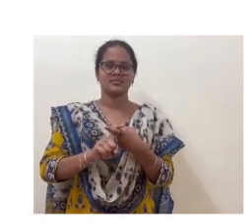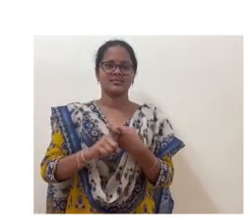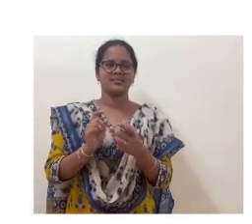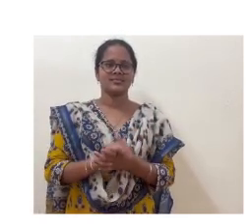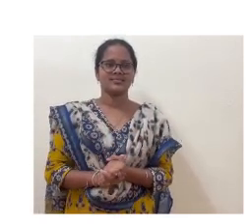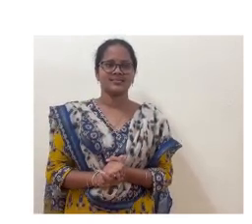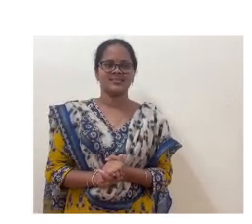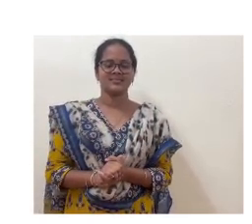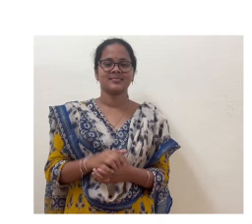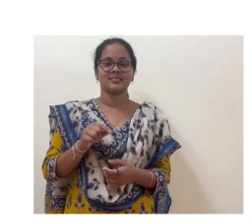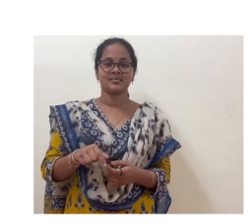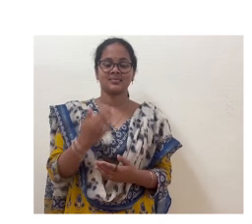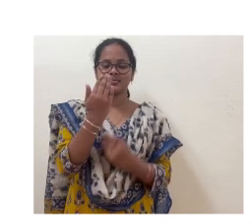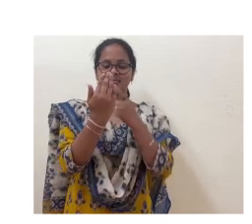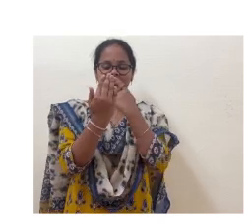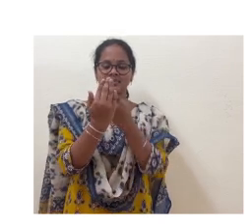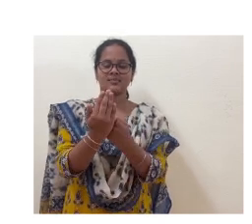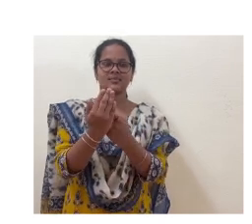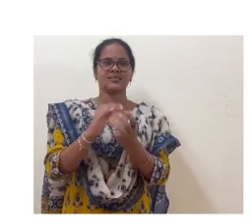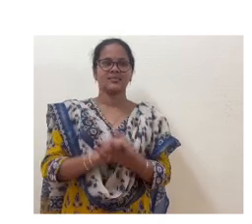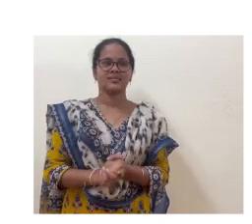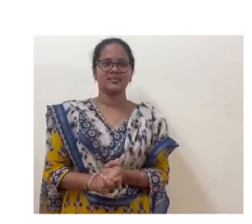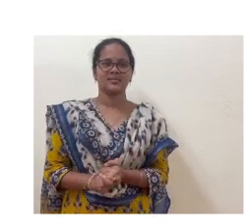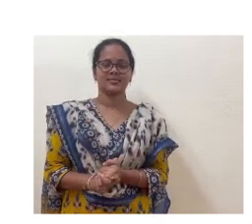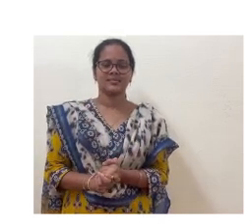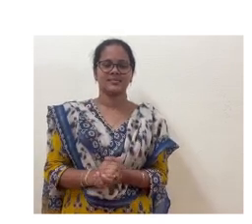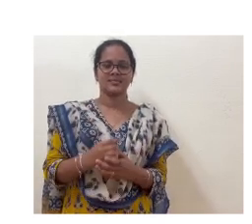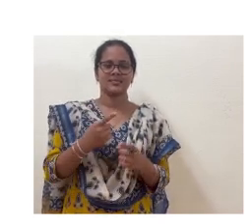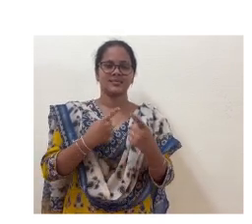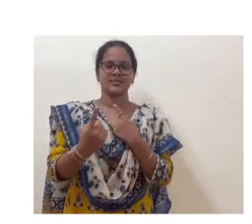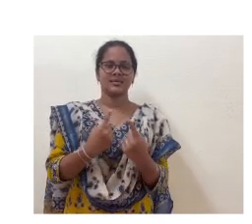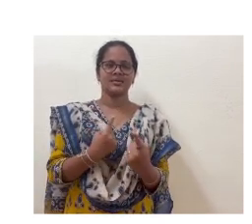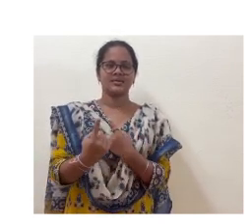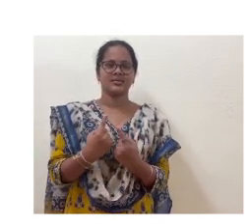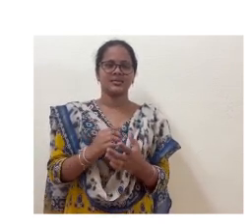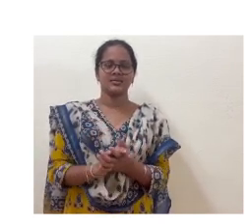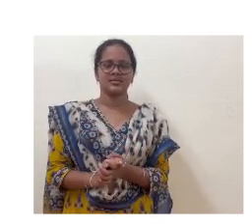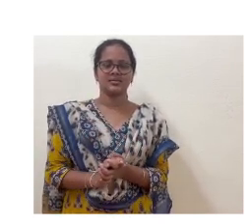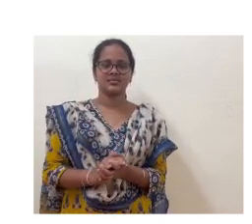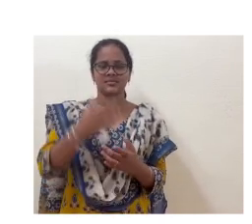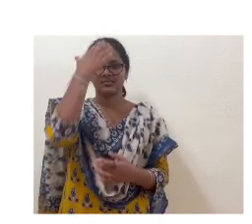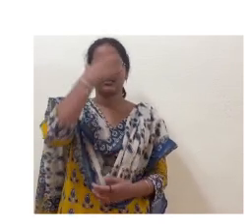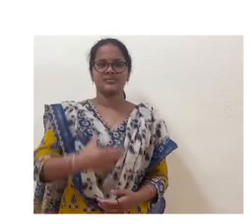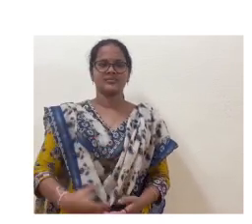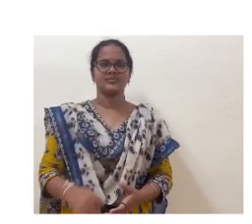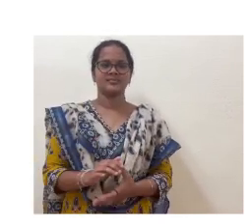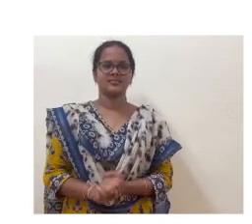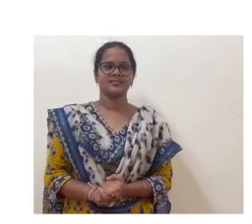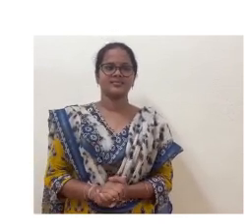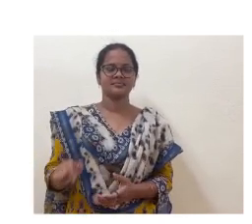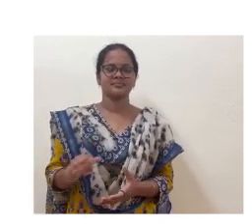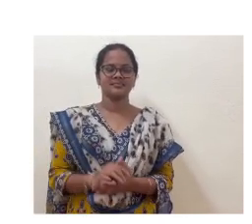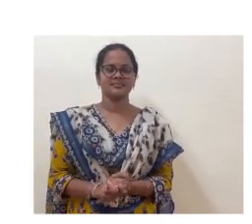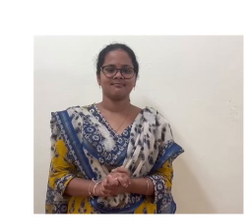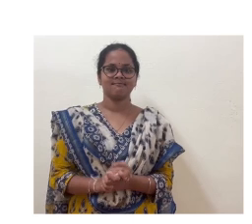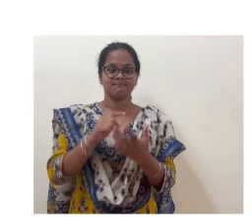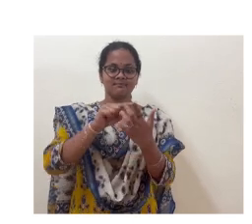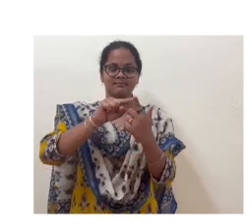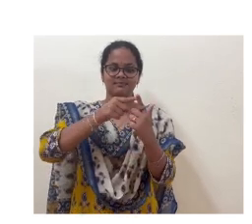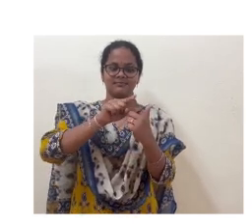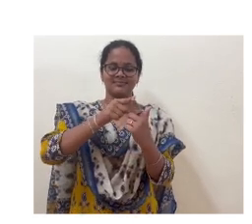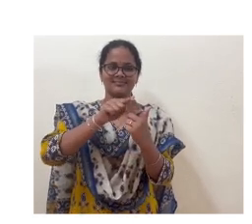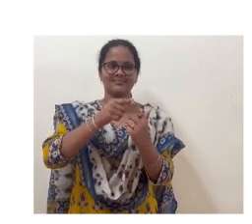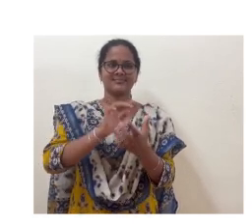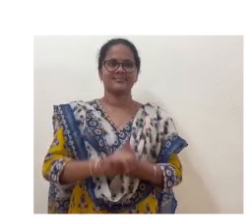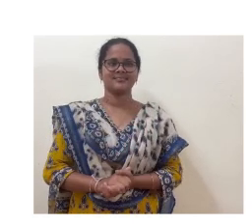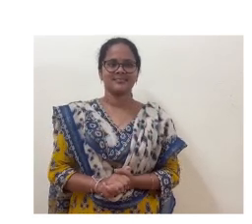participation restrictions. It reflects the interaction between features of a person's body and features of the society in which